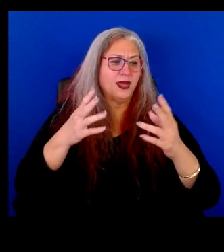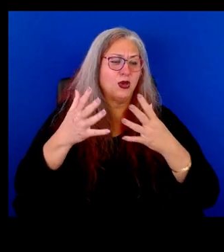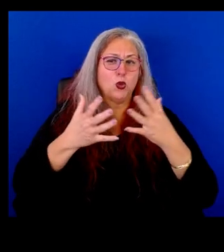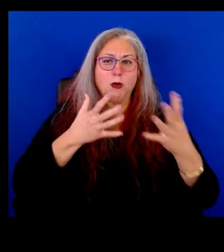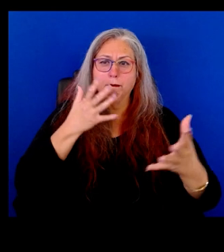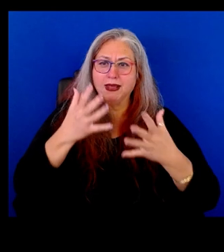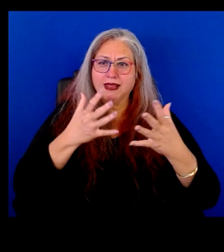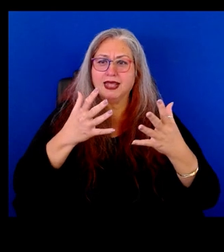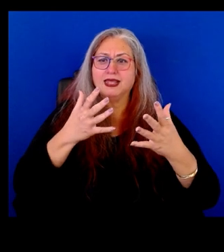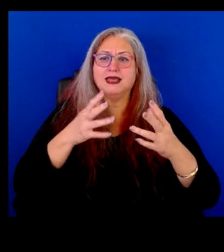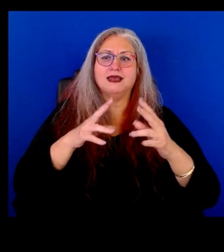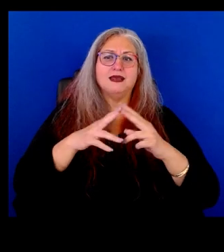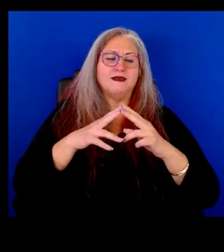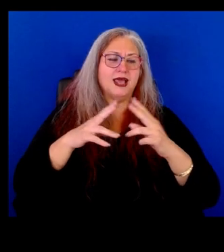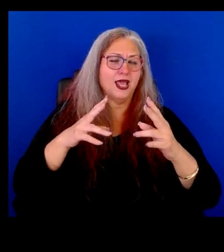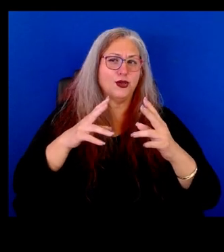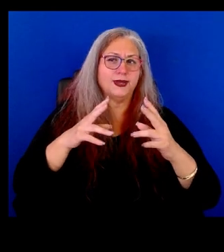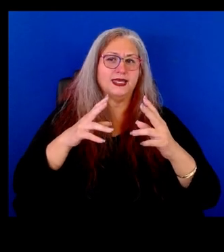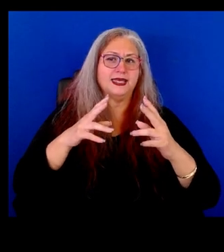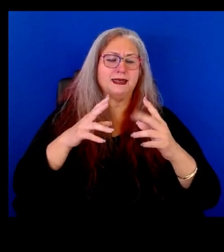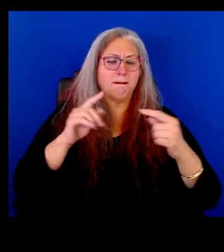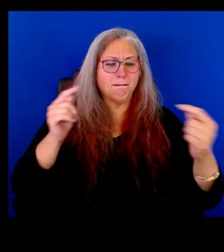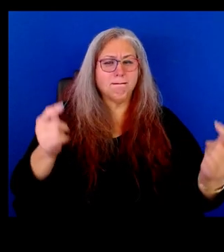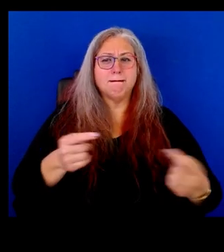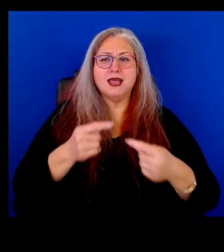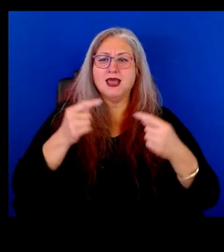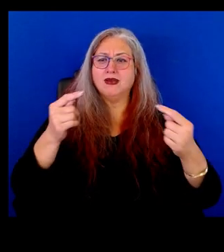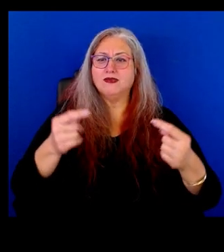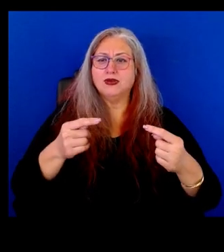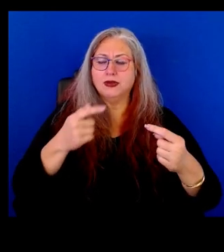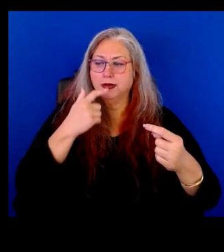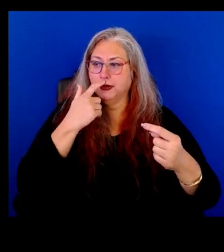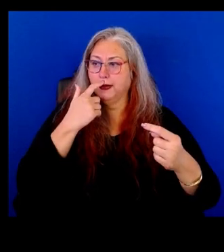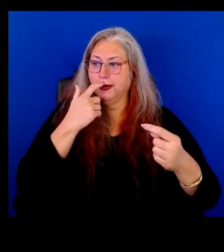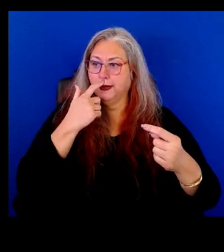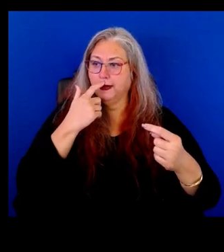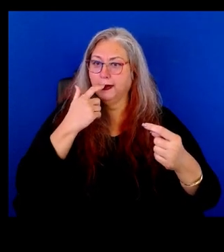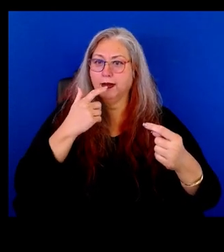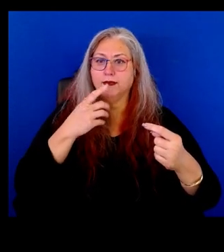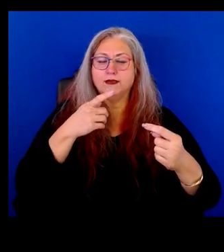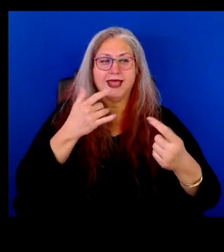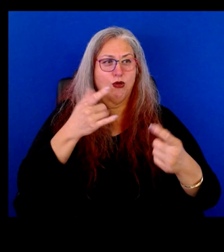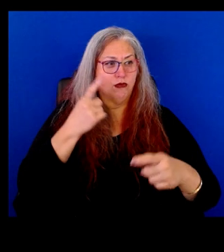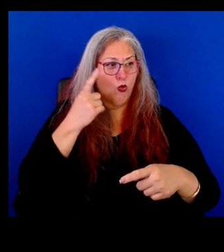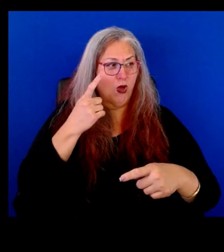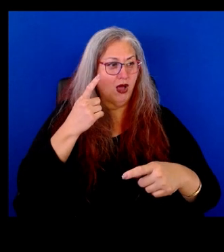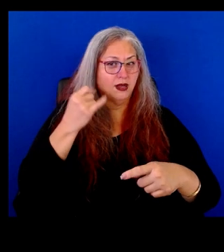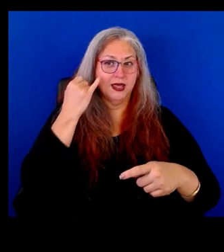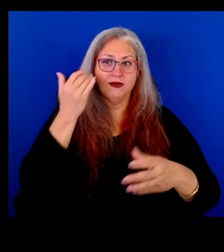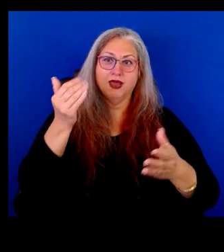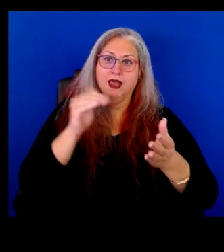so humiliating, so painful. And she wonders